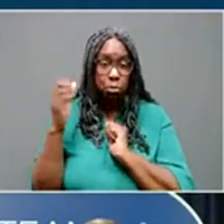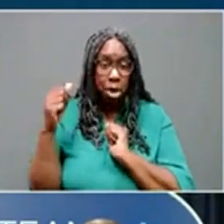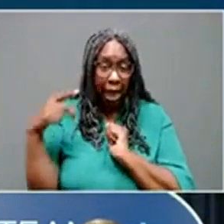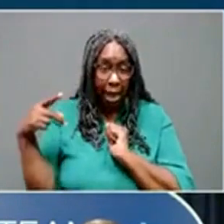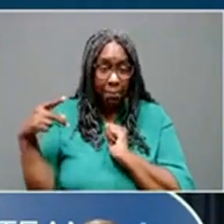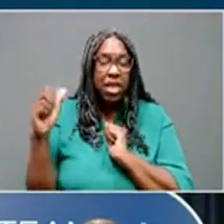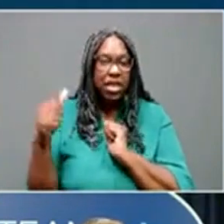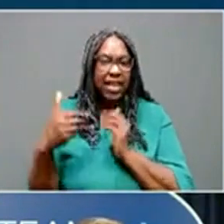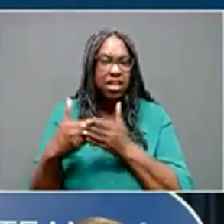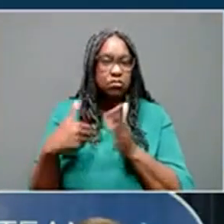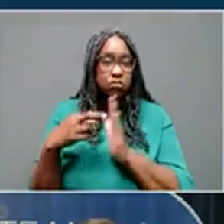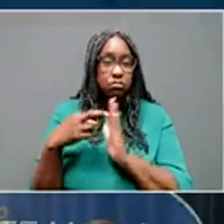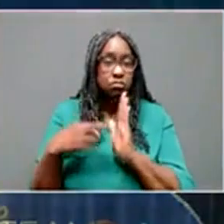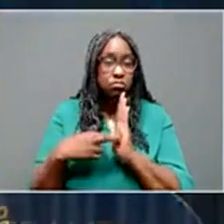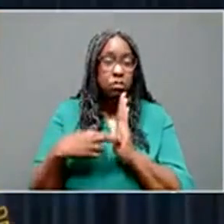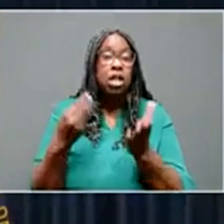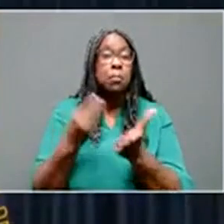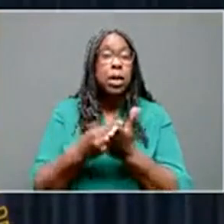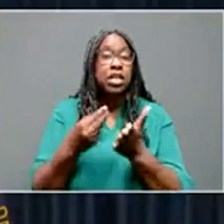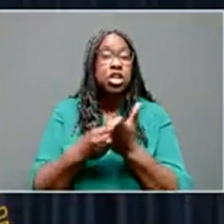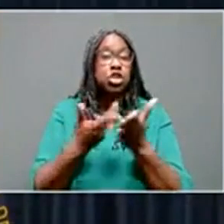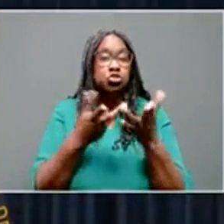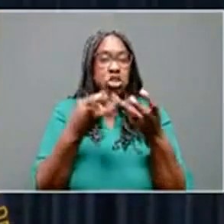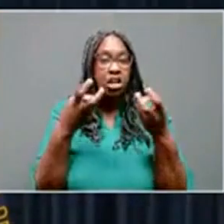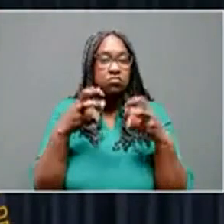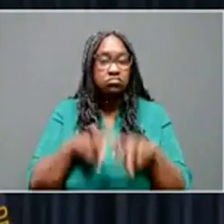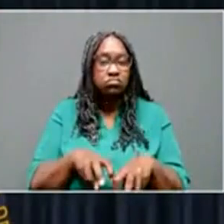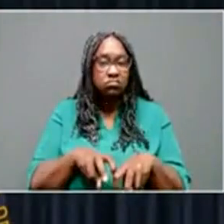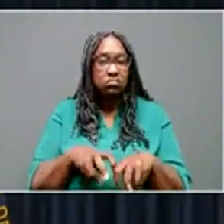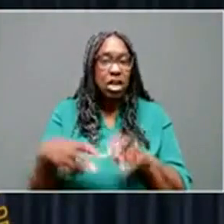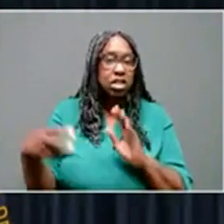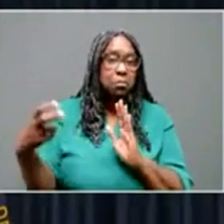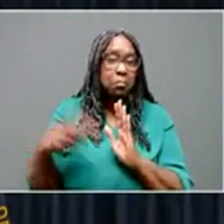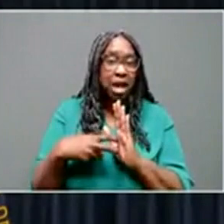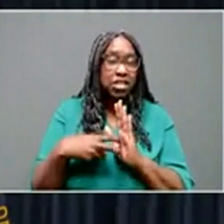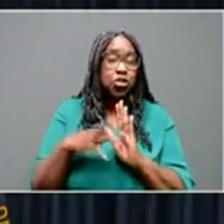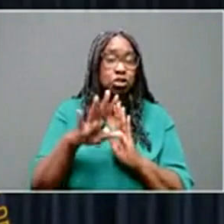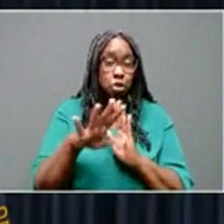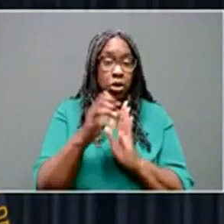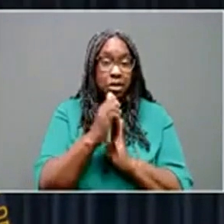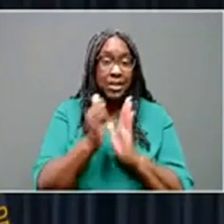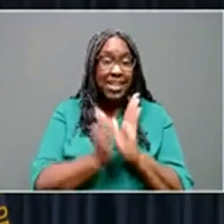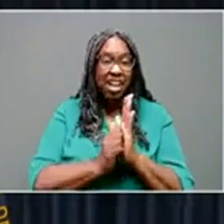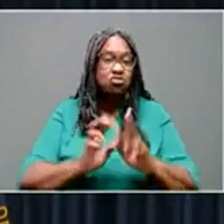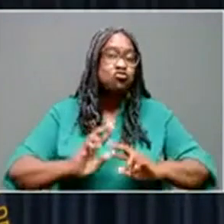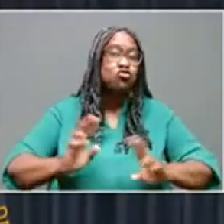accounts in preparation of the launch. The licensed mobile applications that will